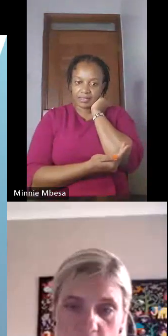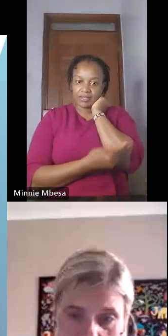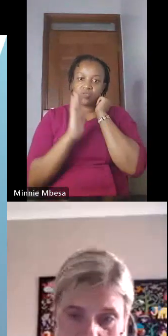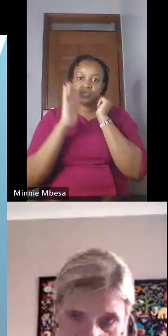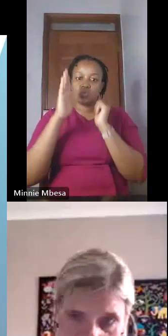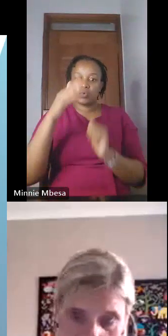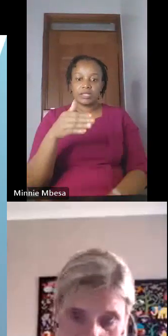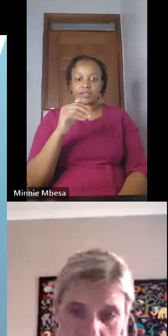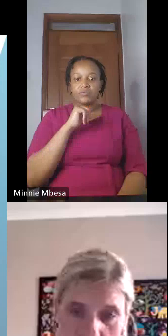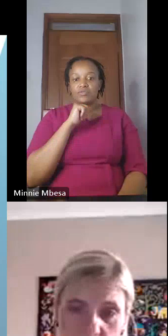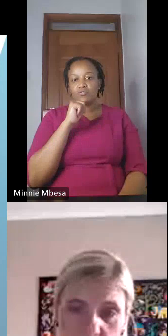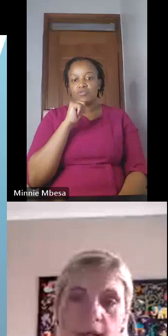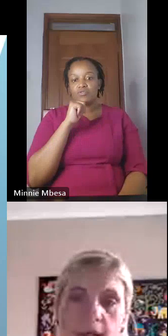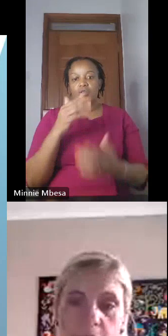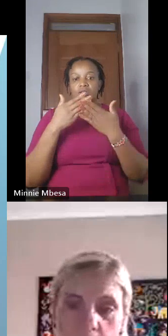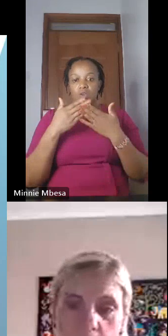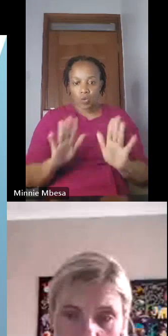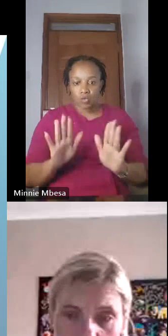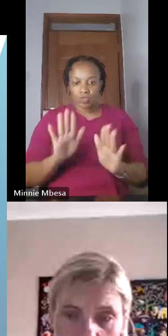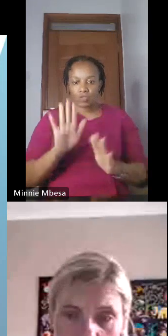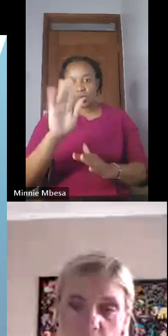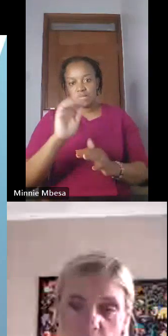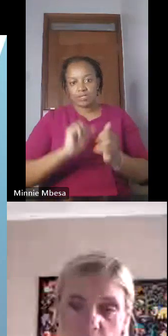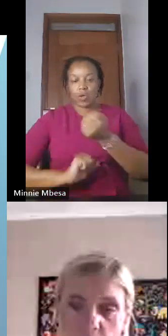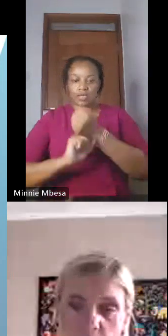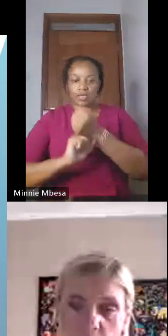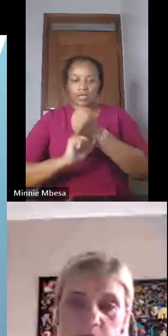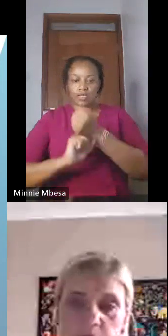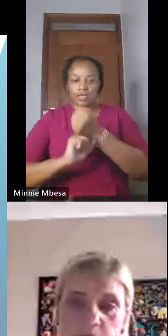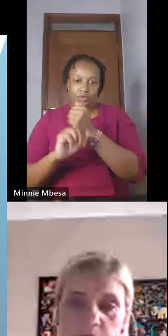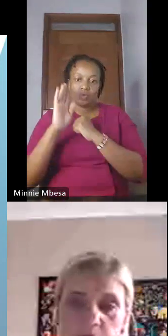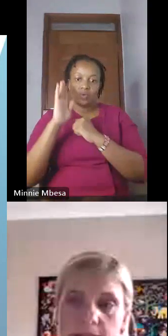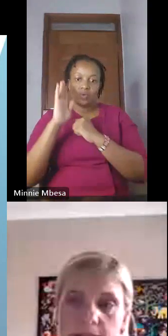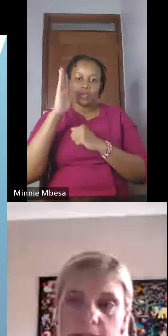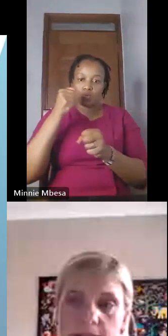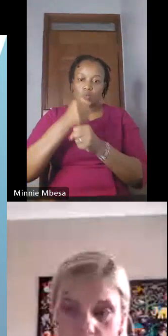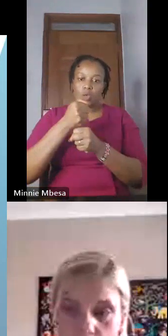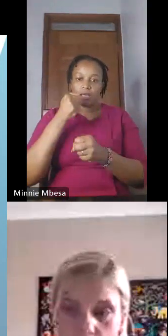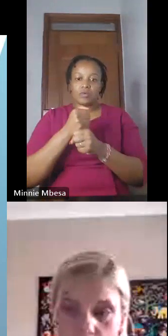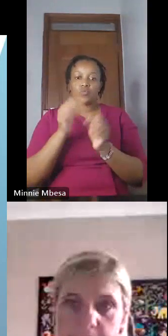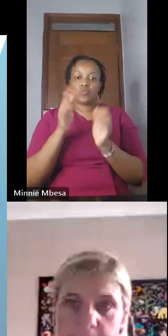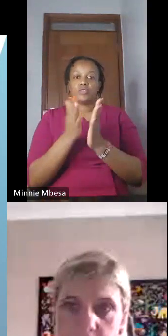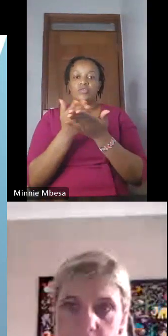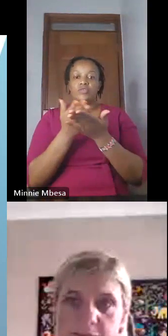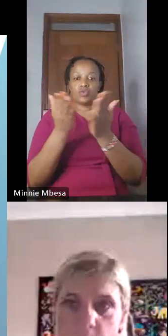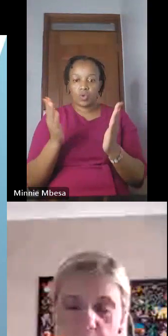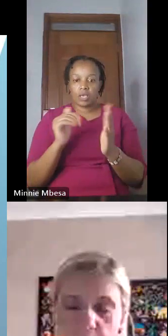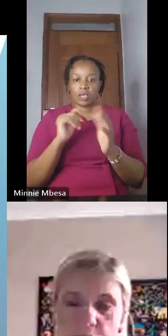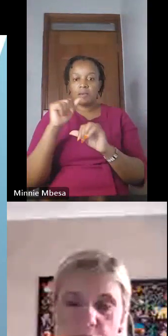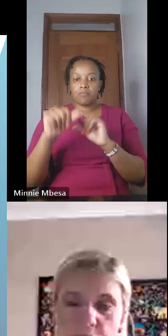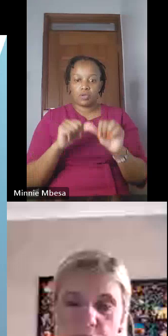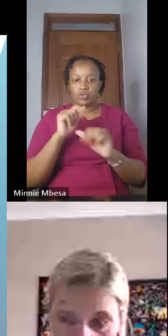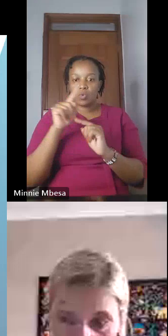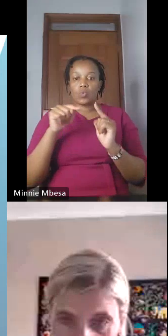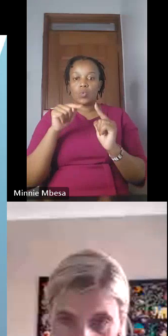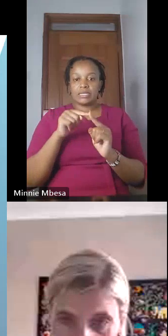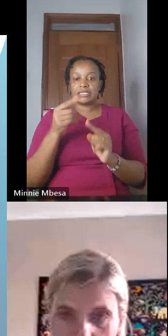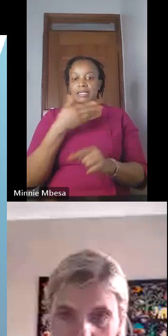lose your scholarship, right? We will work with you around when is the best date for you